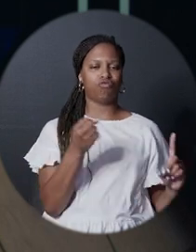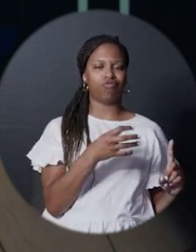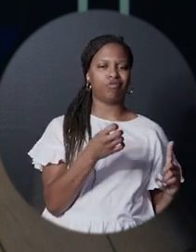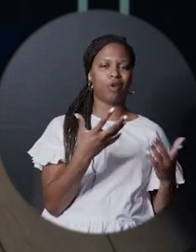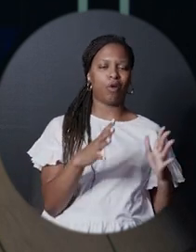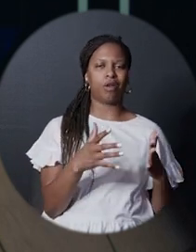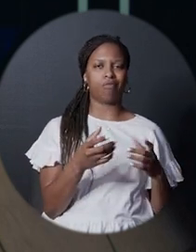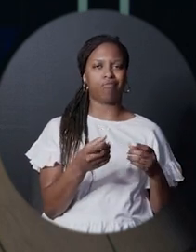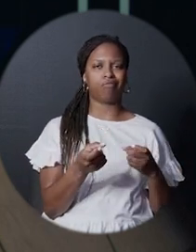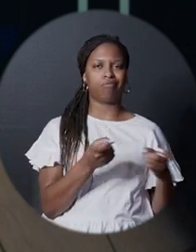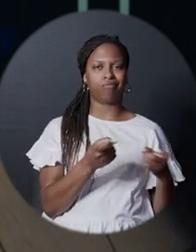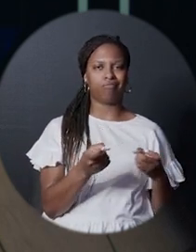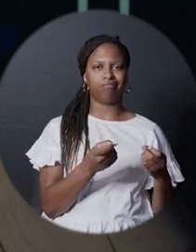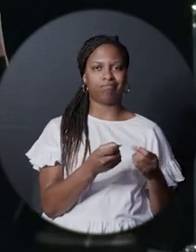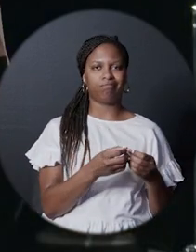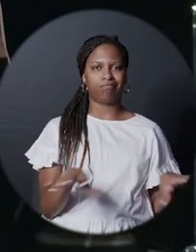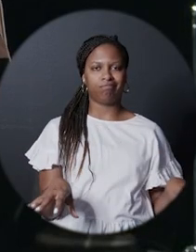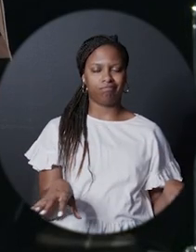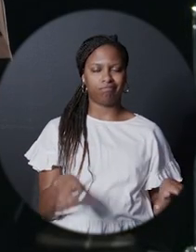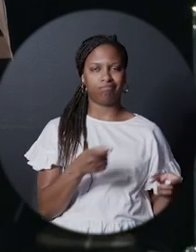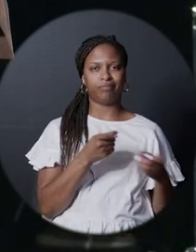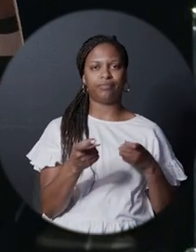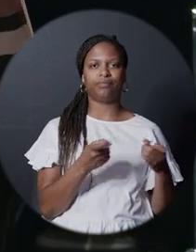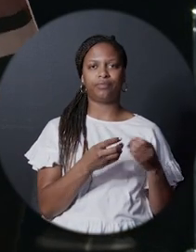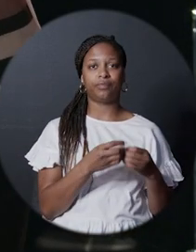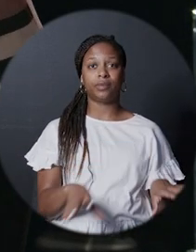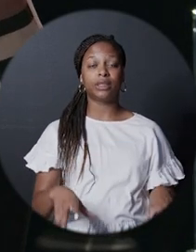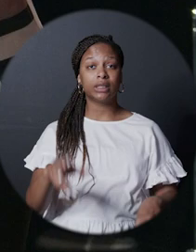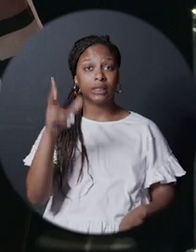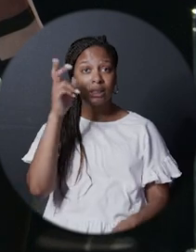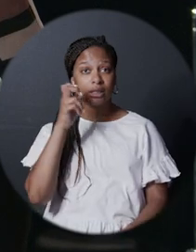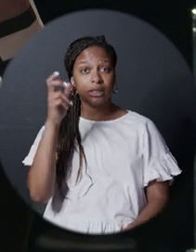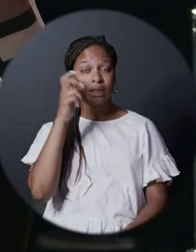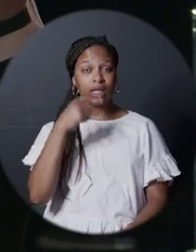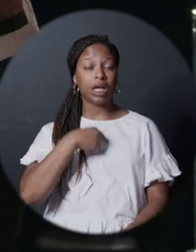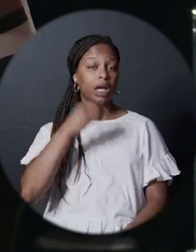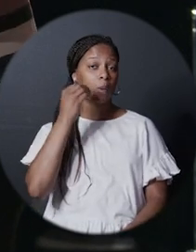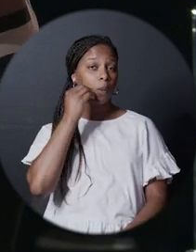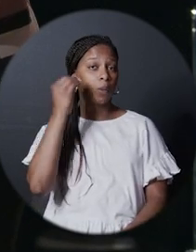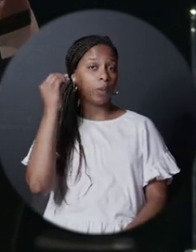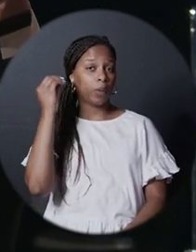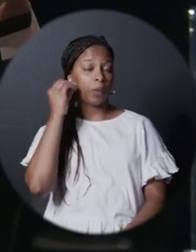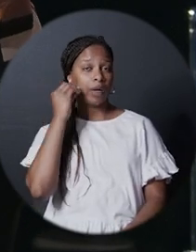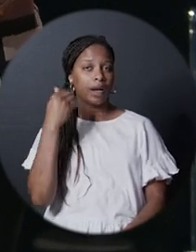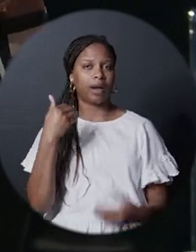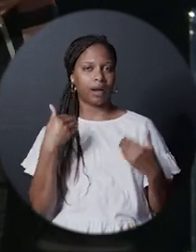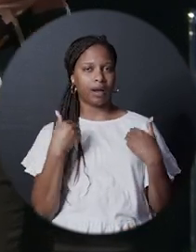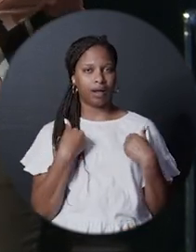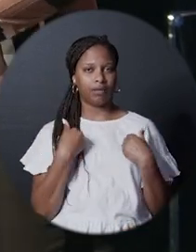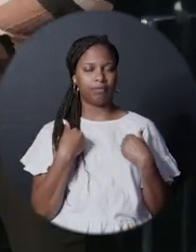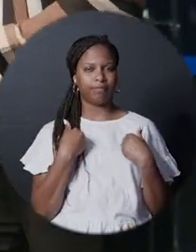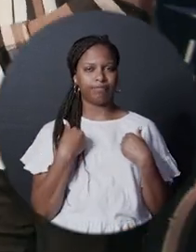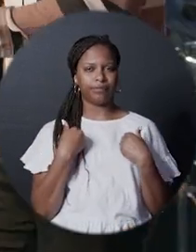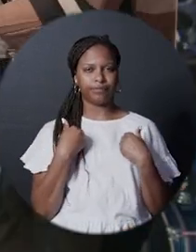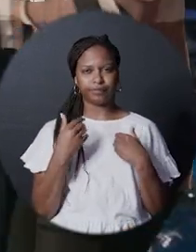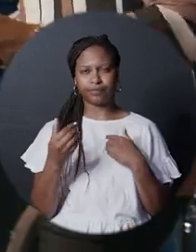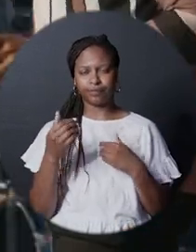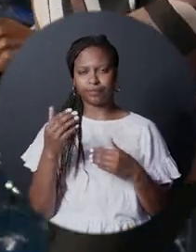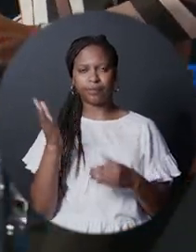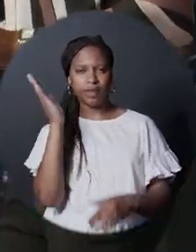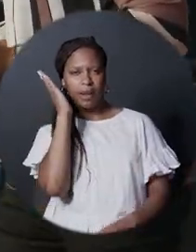preselected mode. When you react, you've already lost control. You've already lost control. Listen to this. At home, I've got